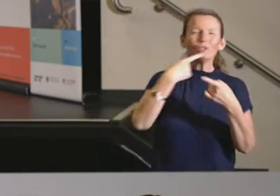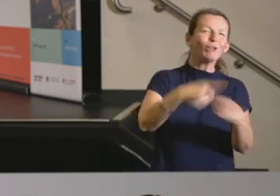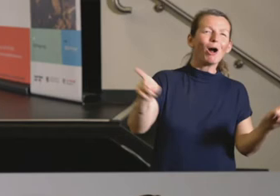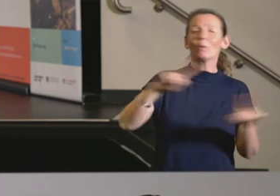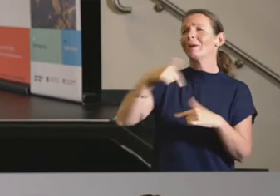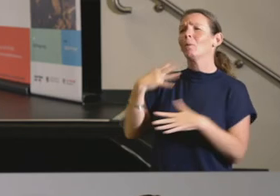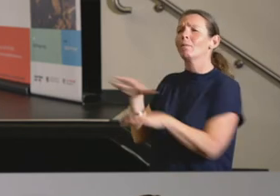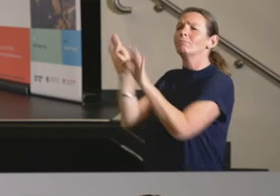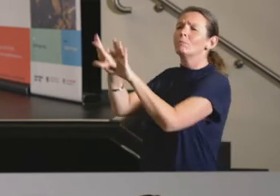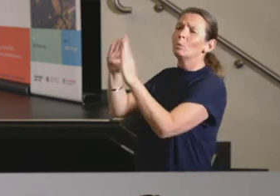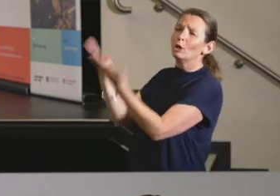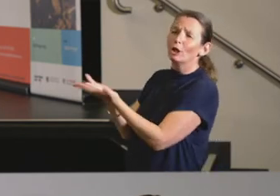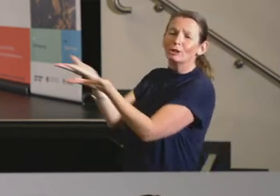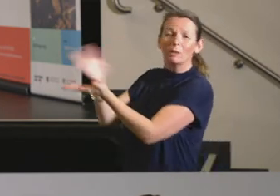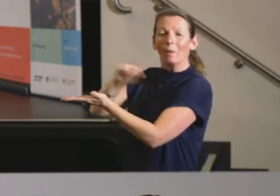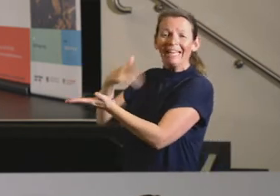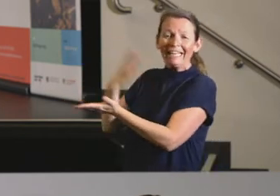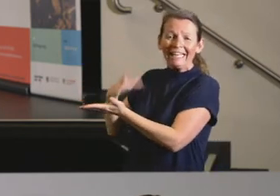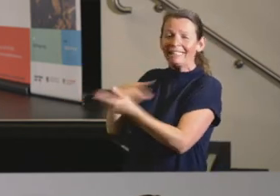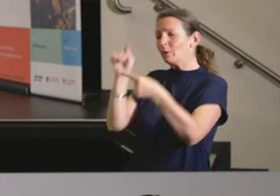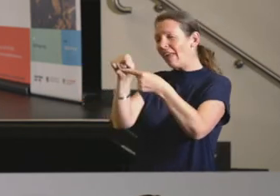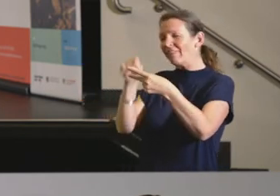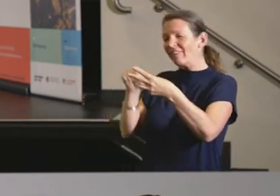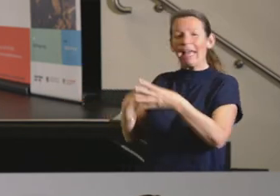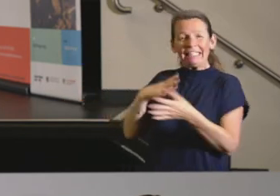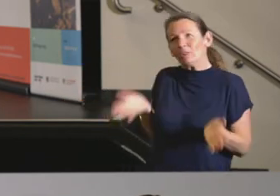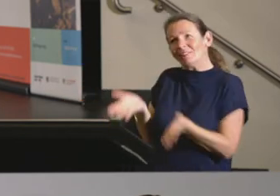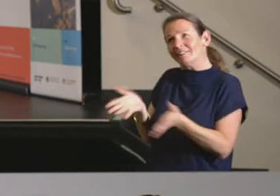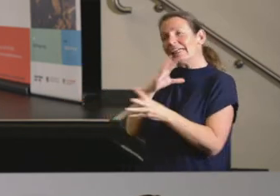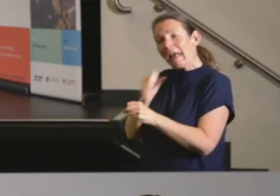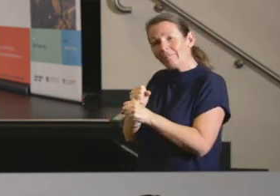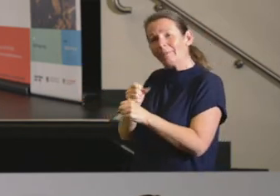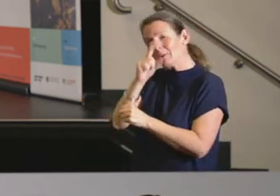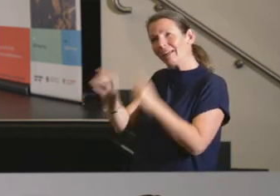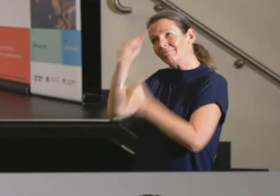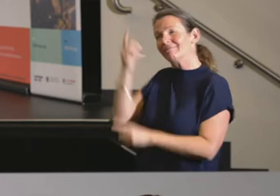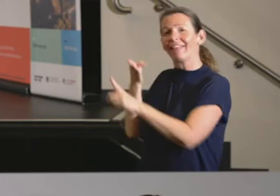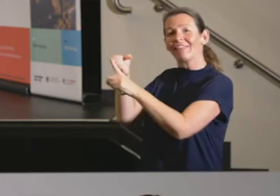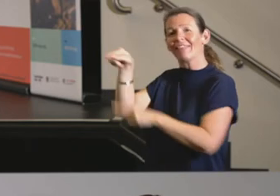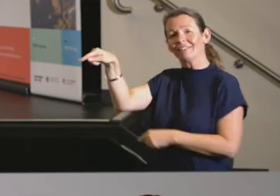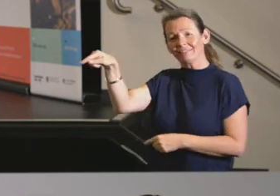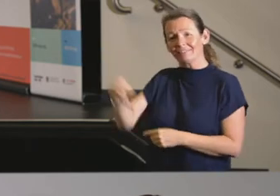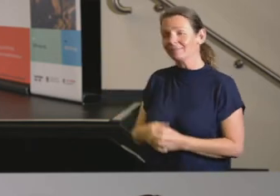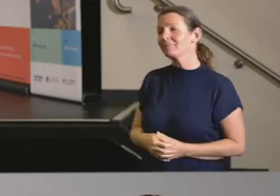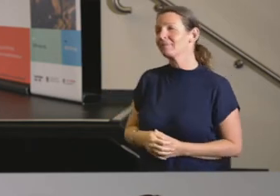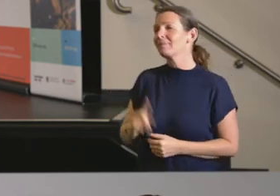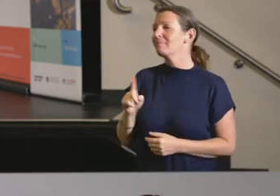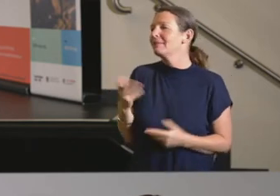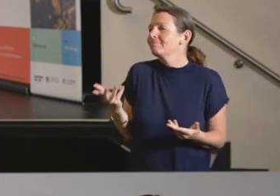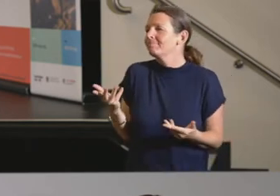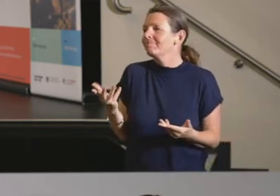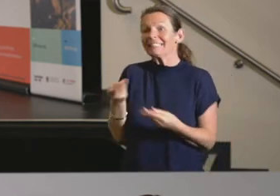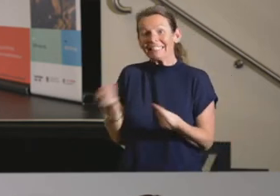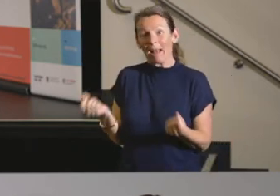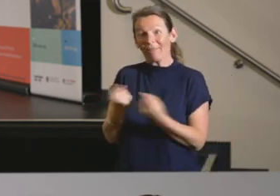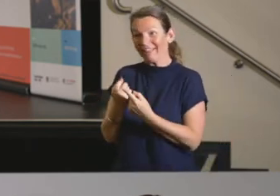we wanted to create and what we needed to do and how we needed to push government to get there and the actions we wanted to take. And that's something we were pushing onto